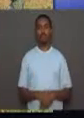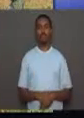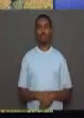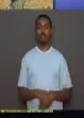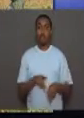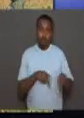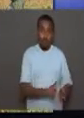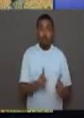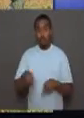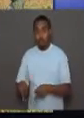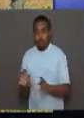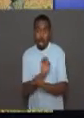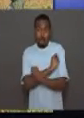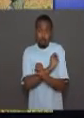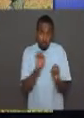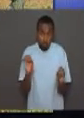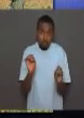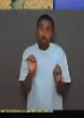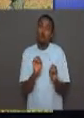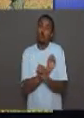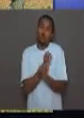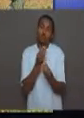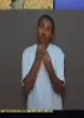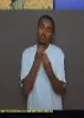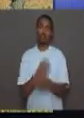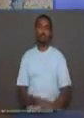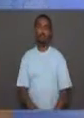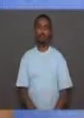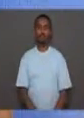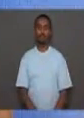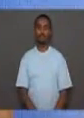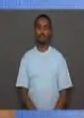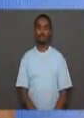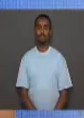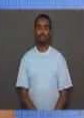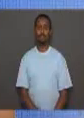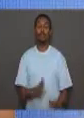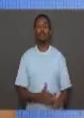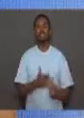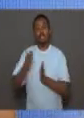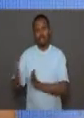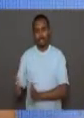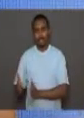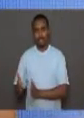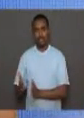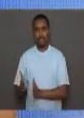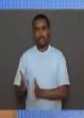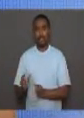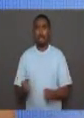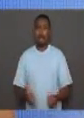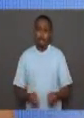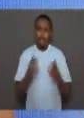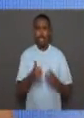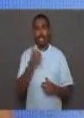Without farmers, there would not even be any food to eat. On the other hand, there are